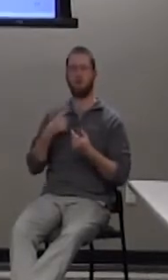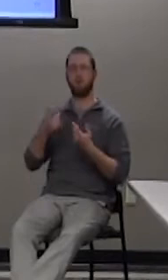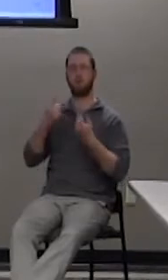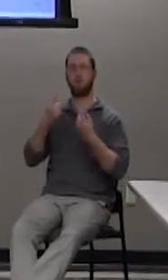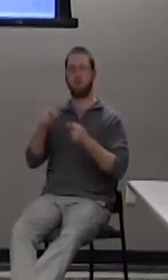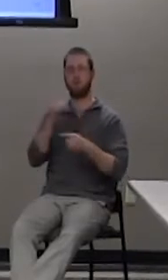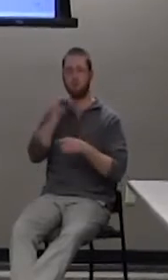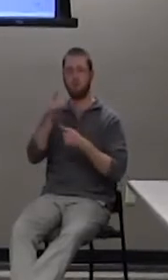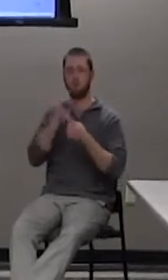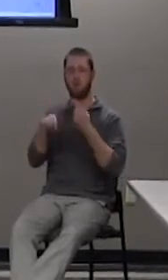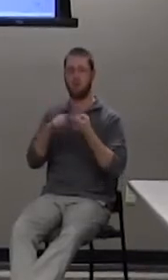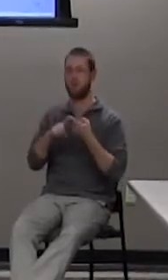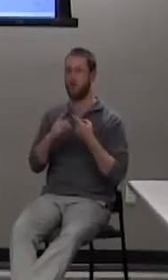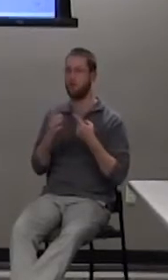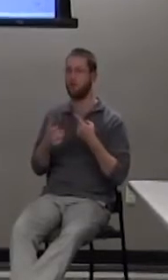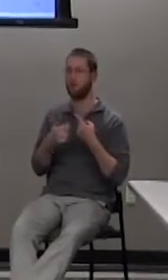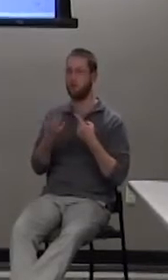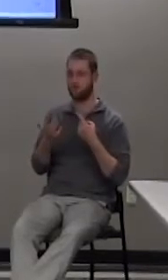I don't talk about